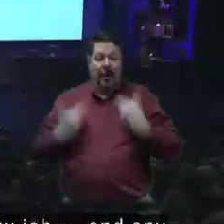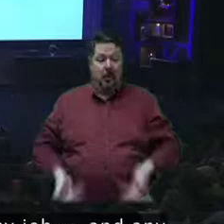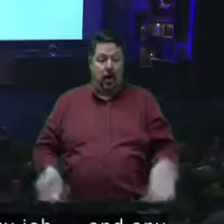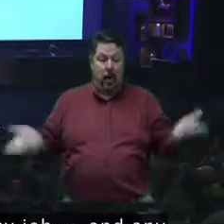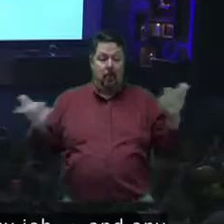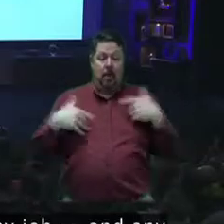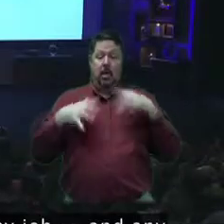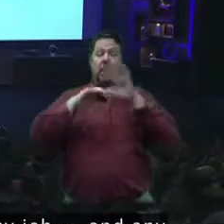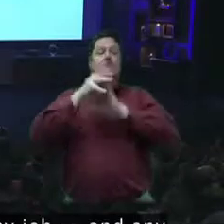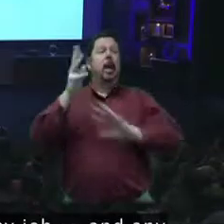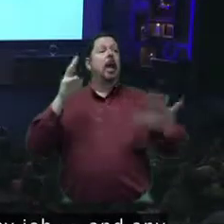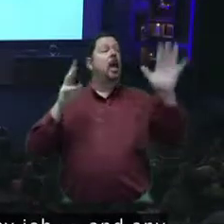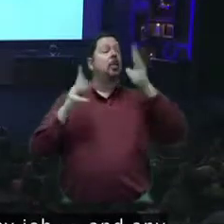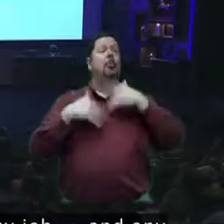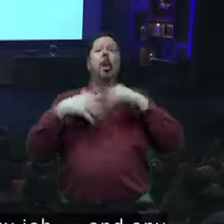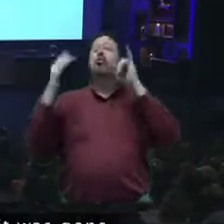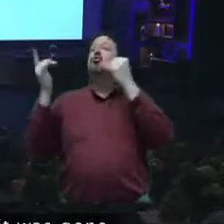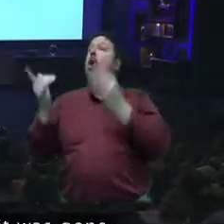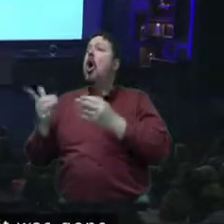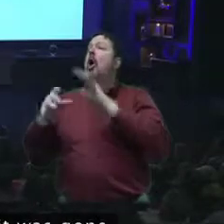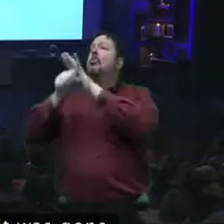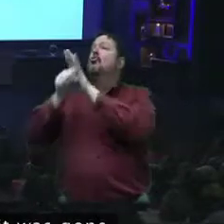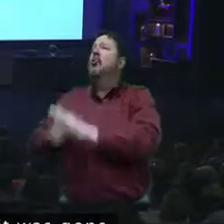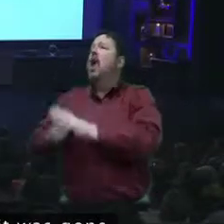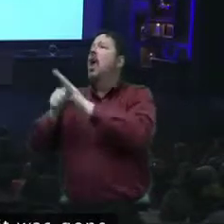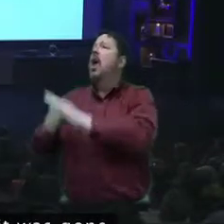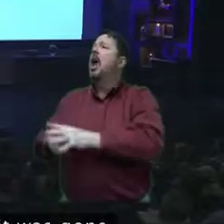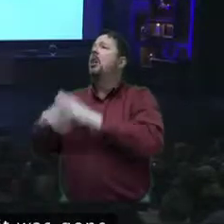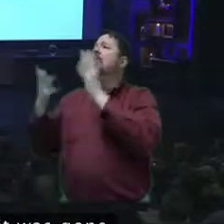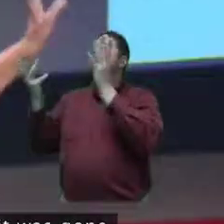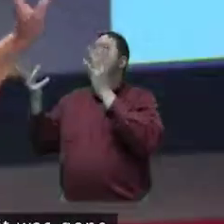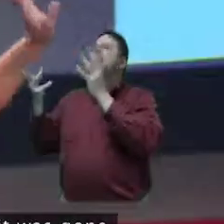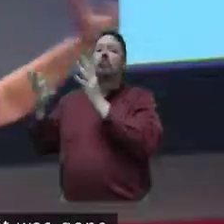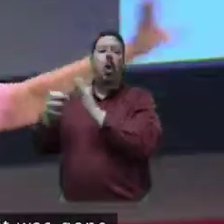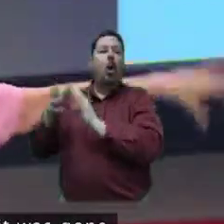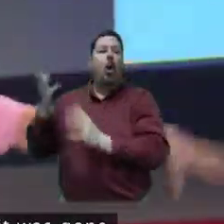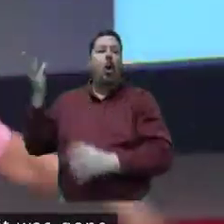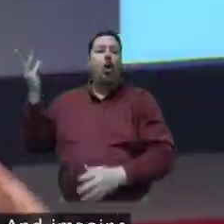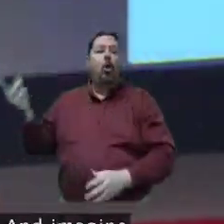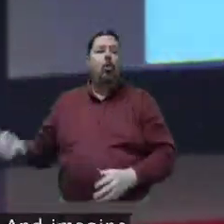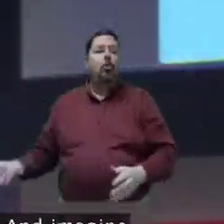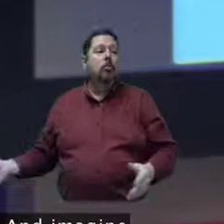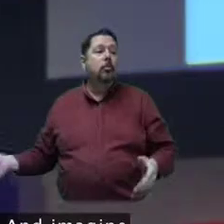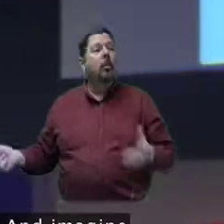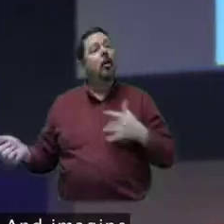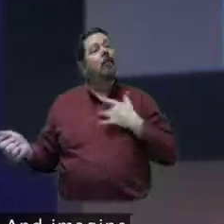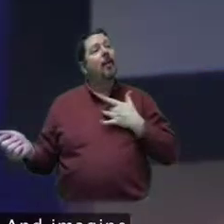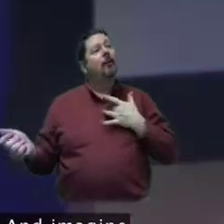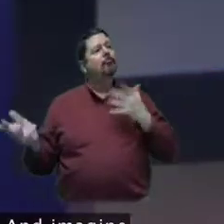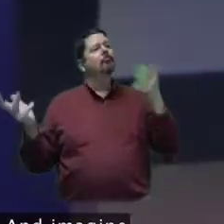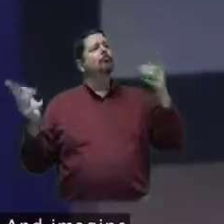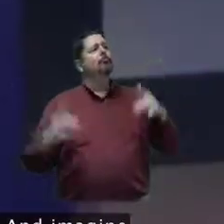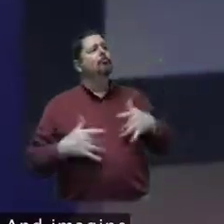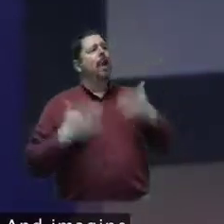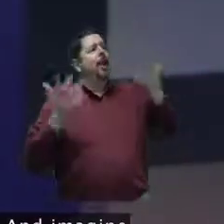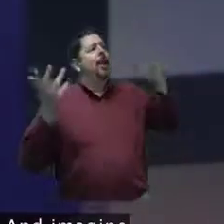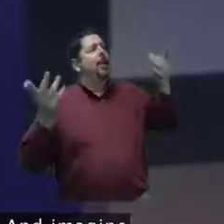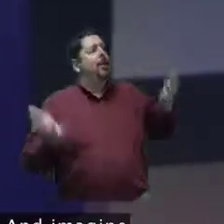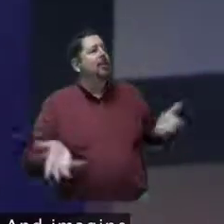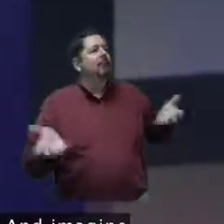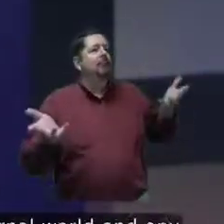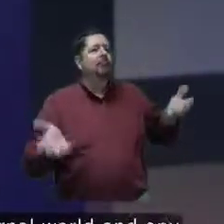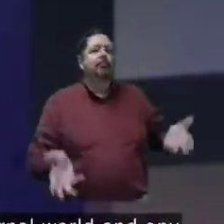am in this space, and my job and any stress related to my job, it was gone. And I felt lighter in